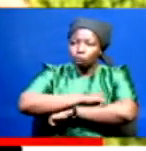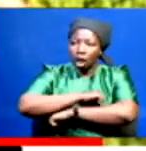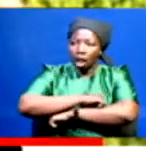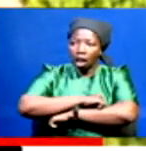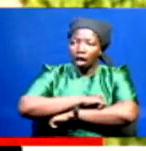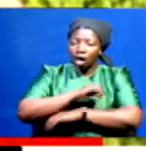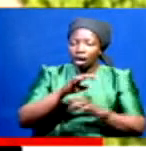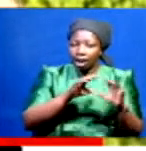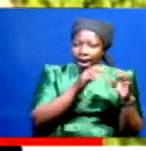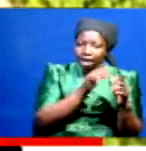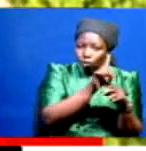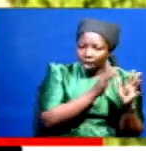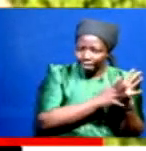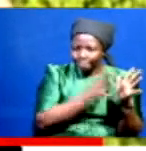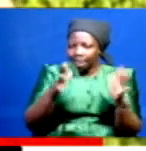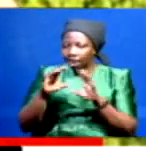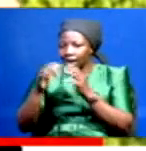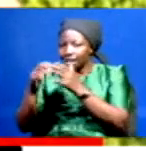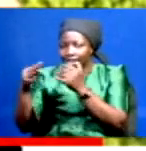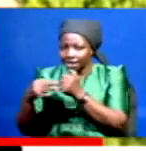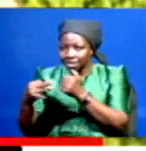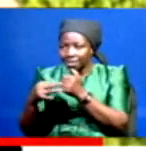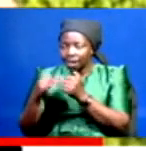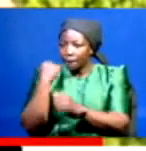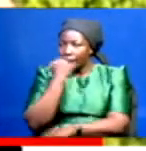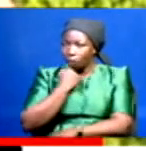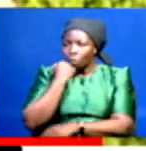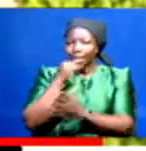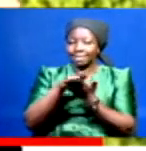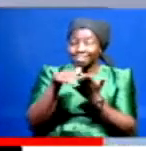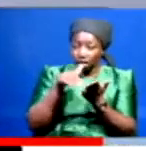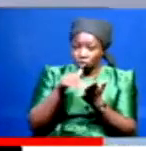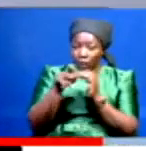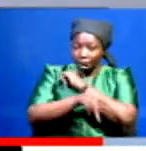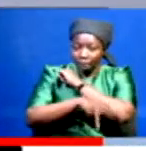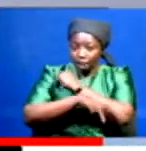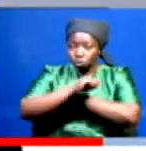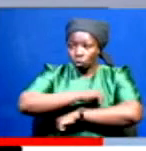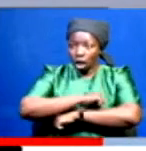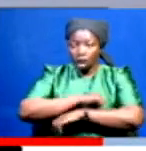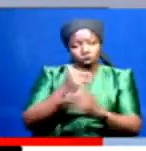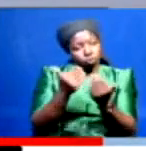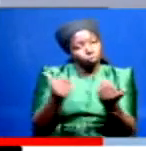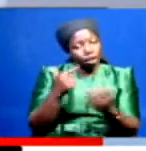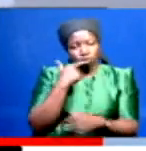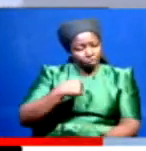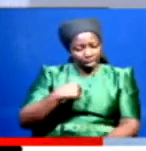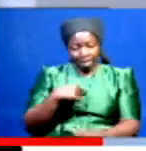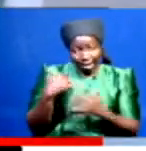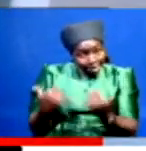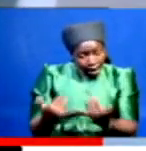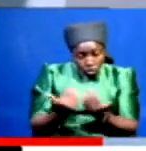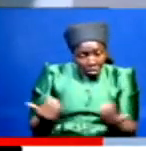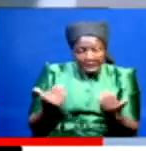class 1 paka class 8 Mumias Central Primary School. Watoto wakaniambia wadogo, shule